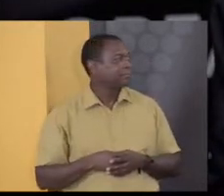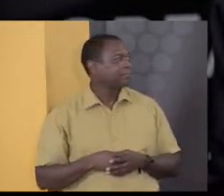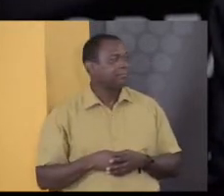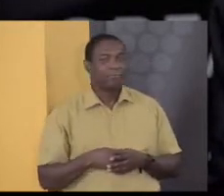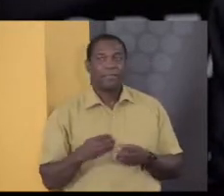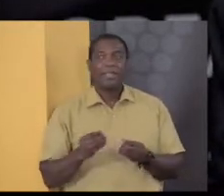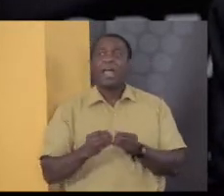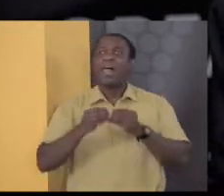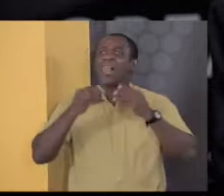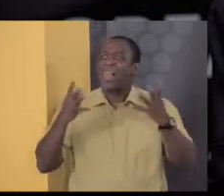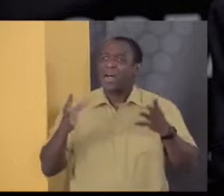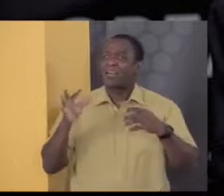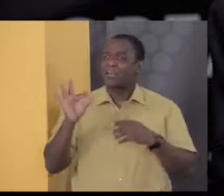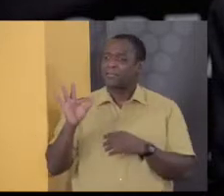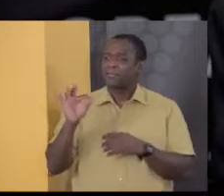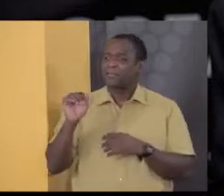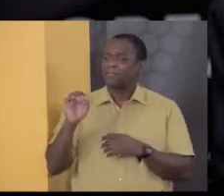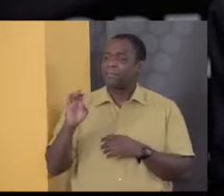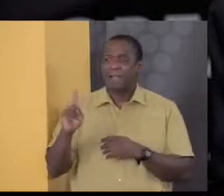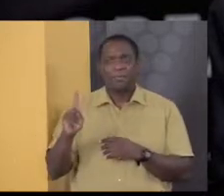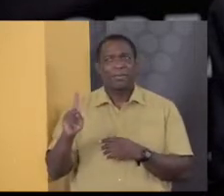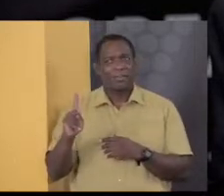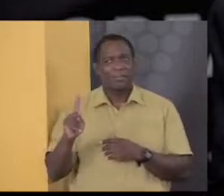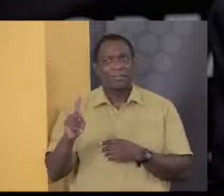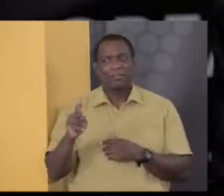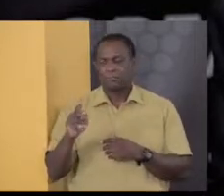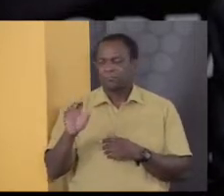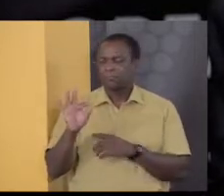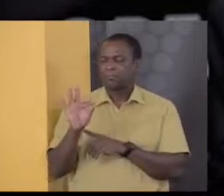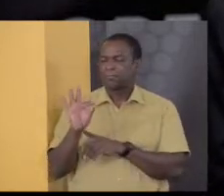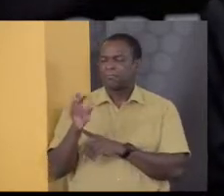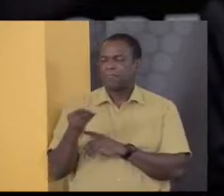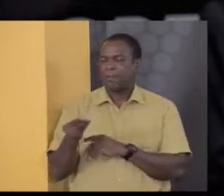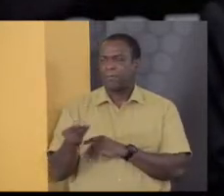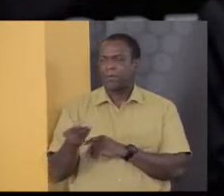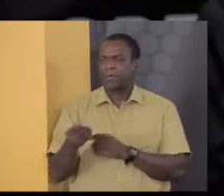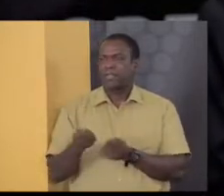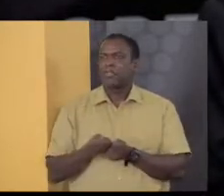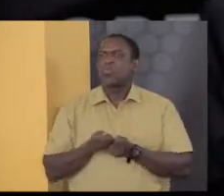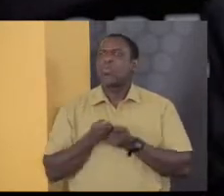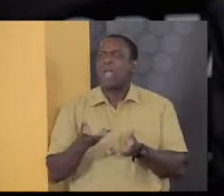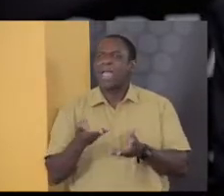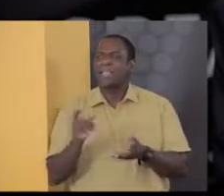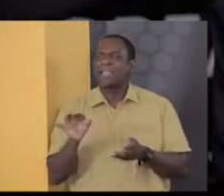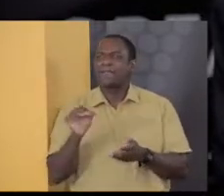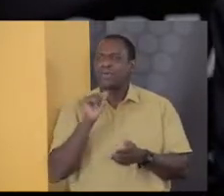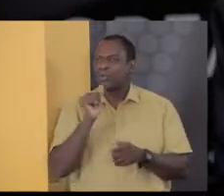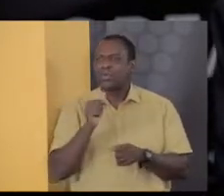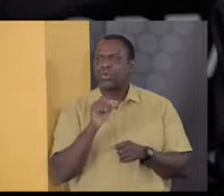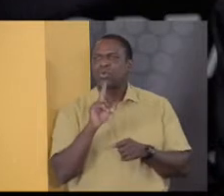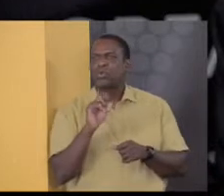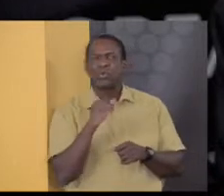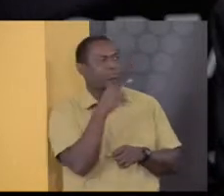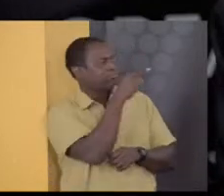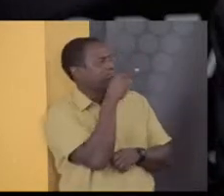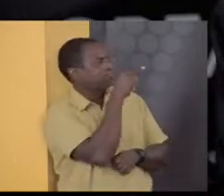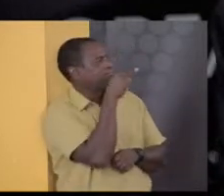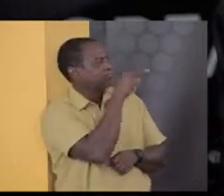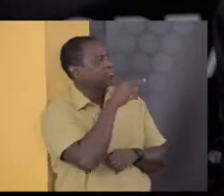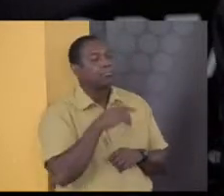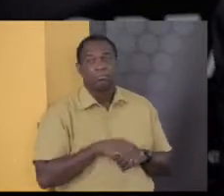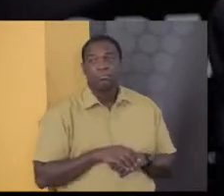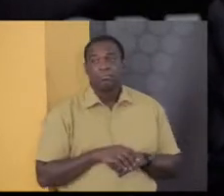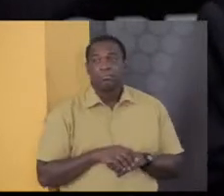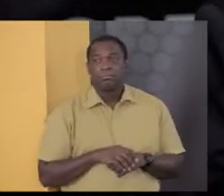You have no idea how much fabric is wasted when you don't do a marker. So these are the